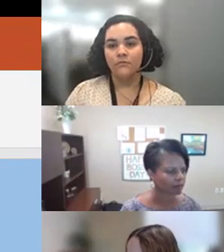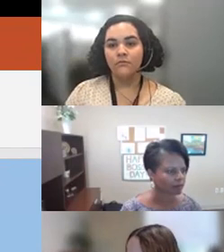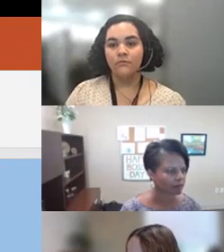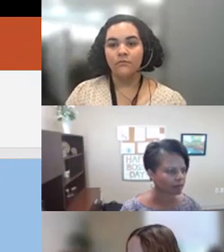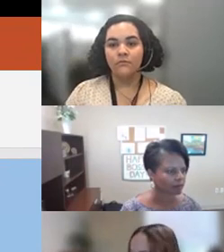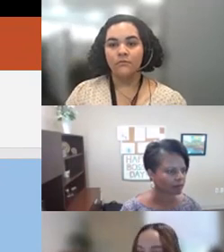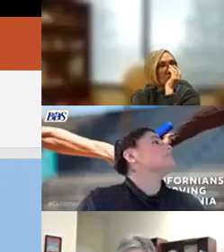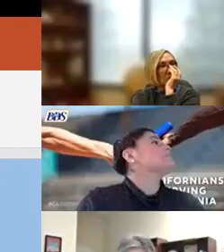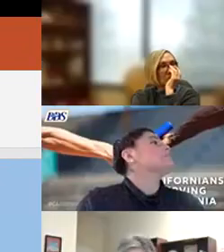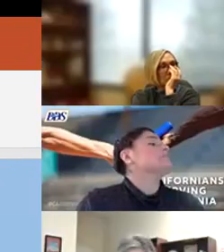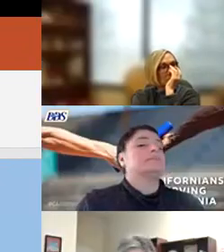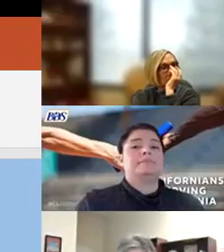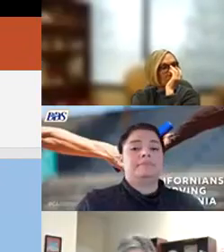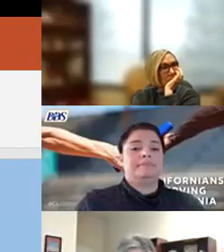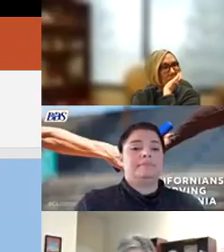just give